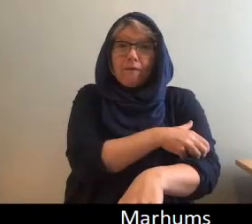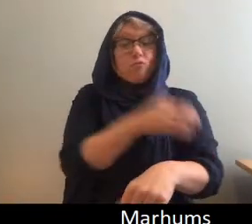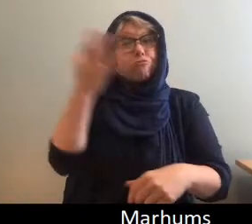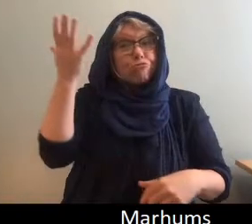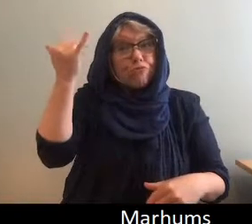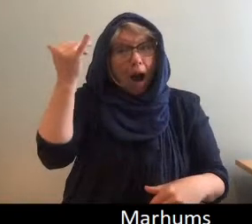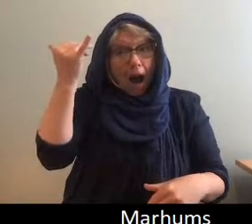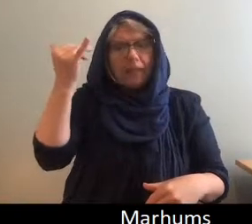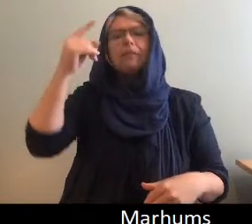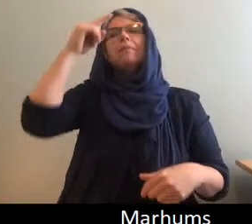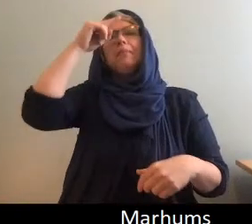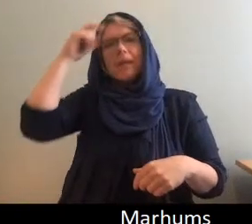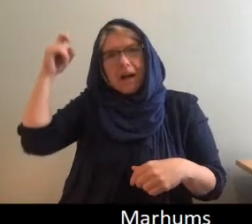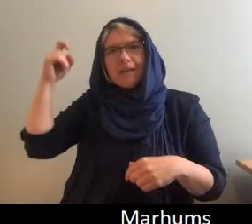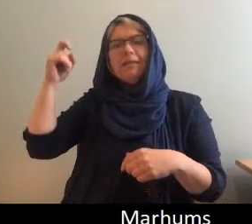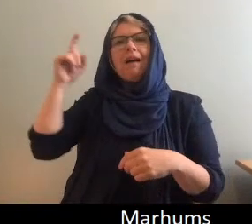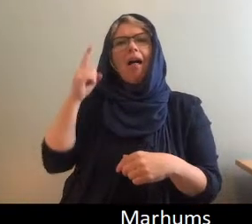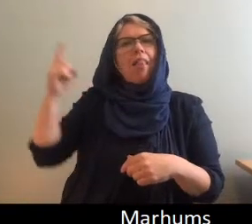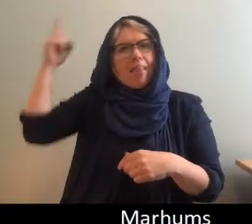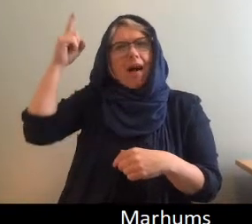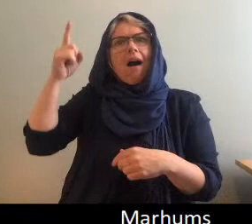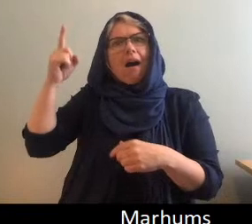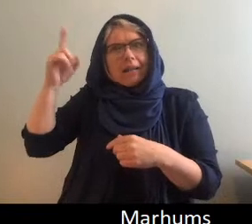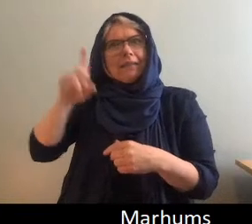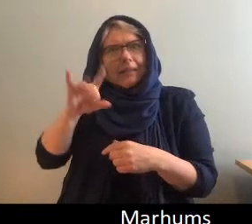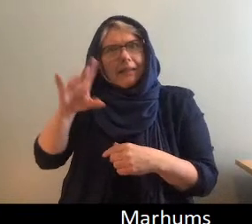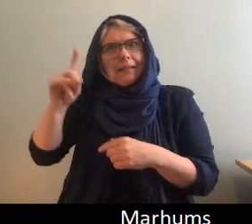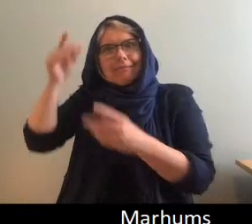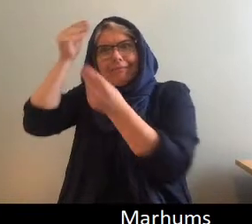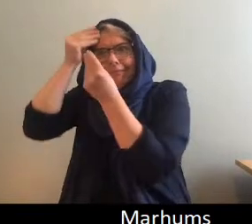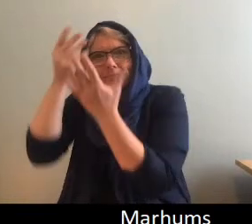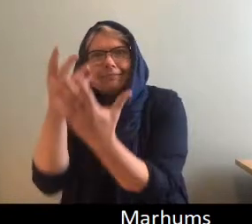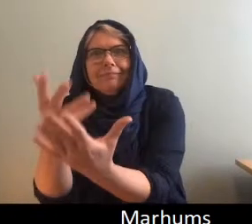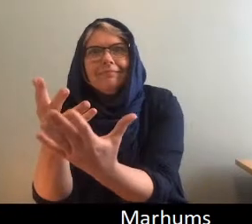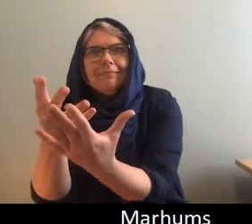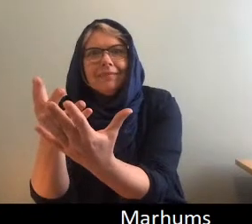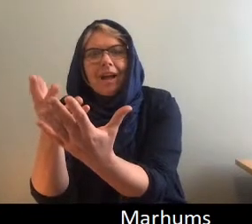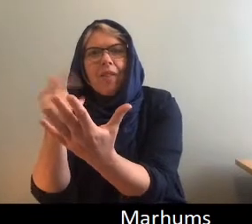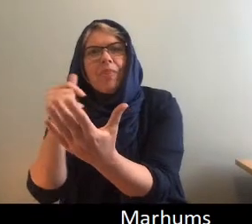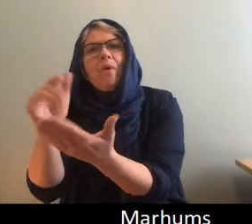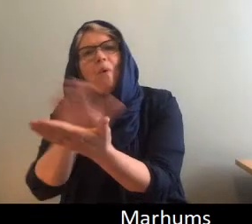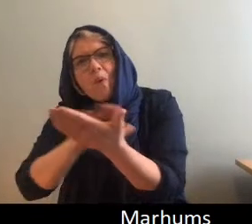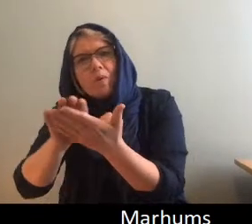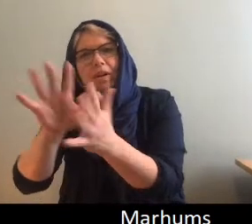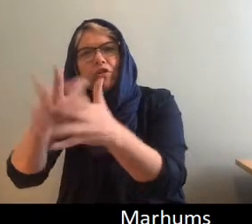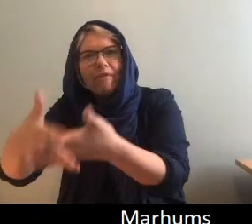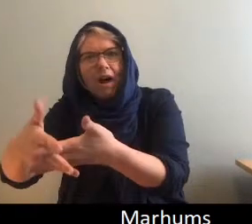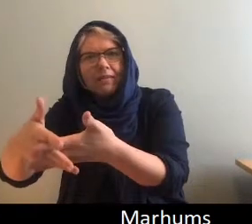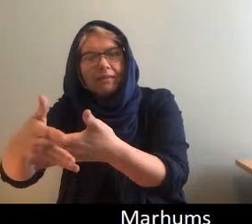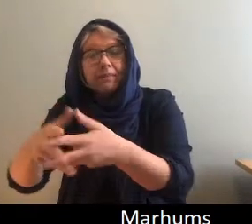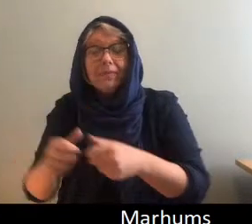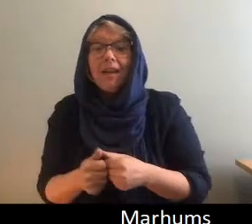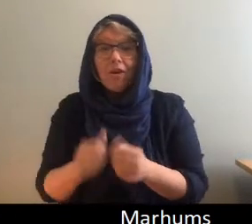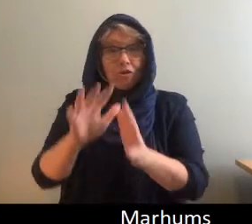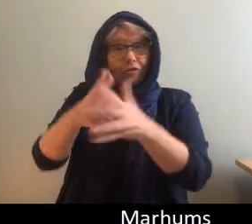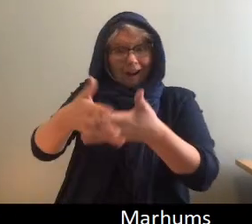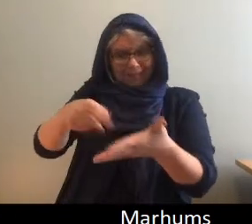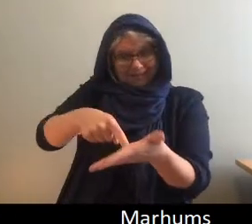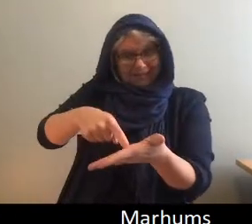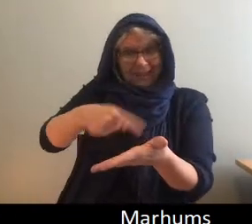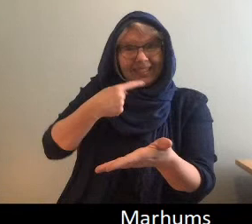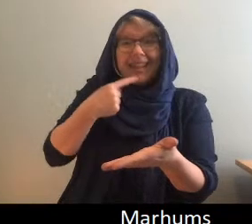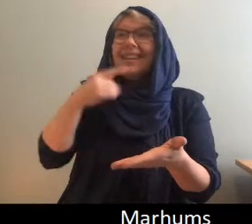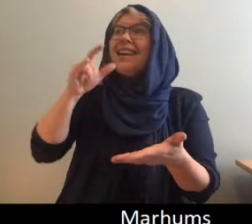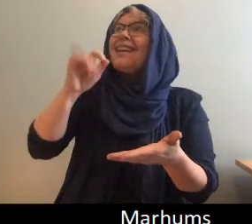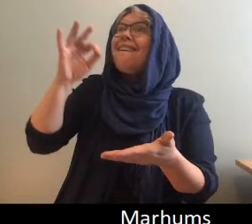of Allah subhanahu wa ta'ala. It is the Quran. Okay? And so, this was revealed.